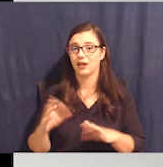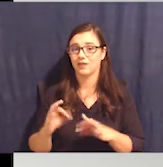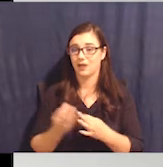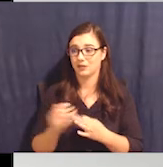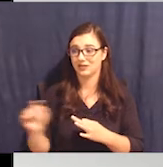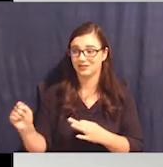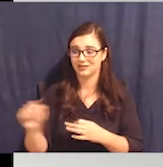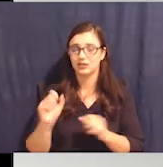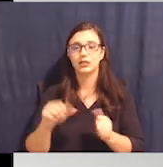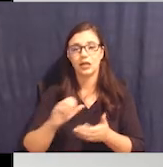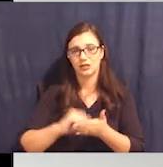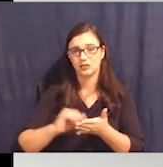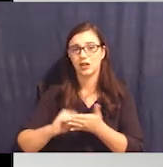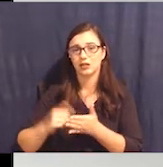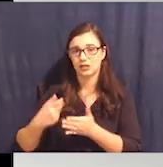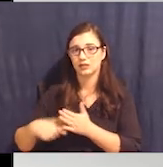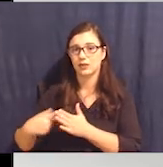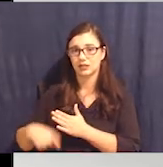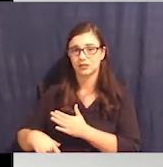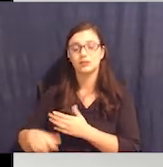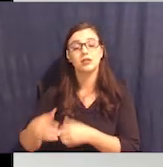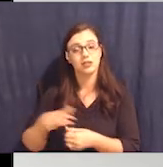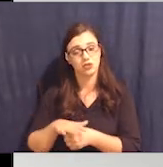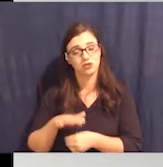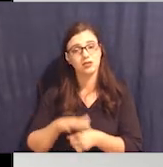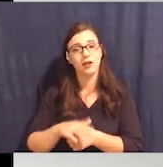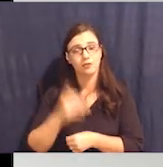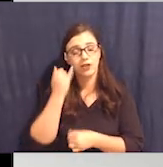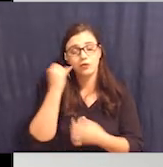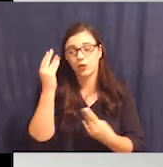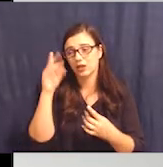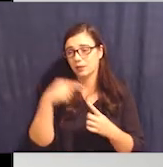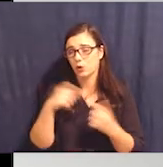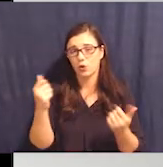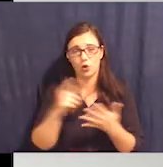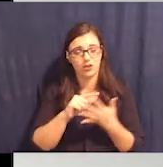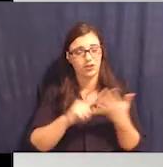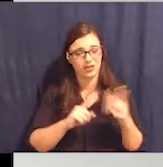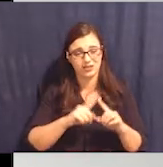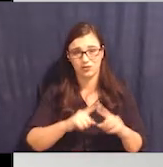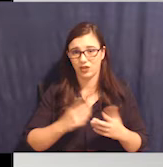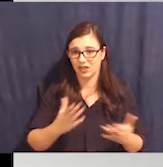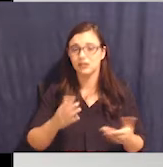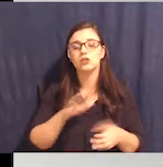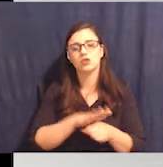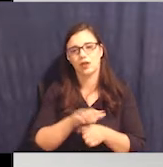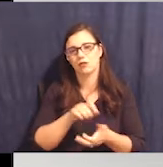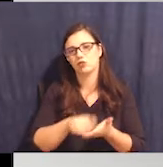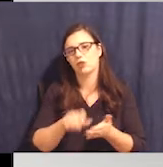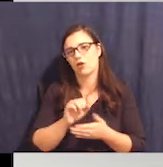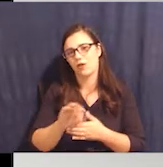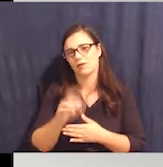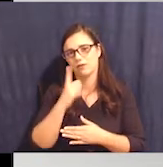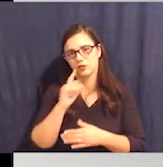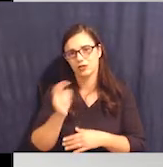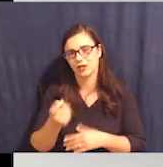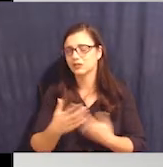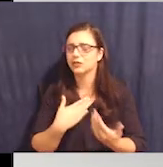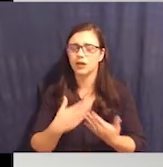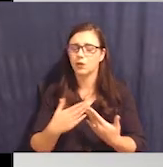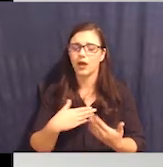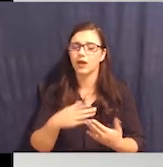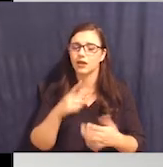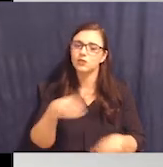of our families can deduct expenses, and there is enough. If you think of all of these different things, there is enough to write off on your